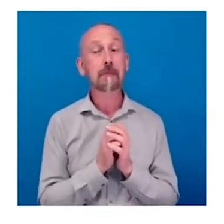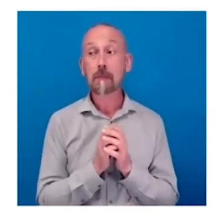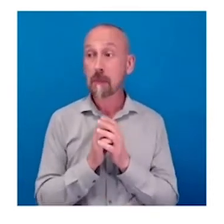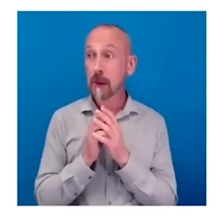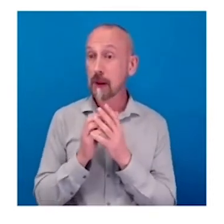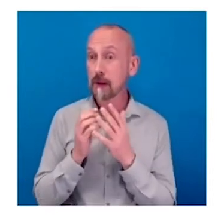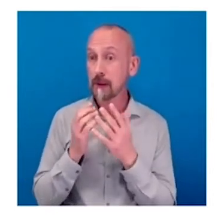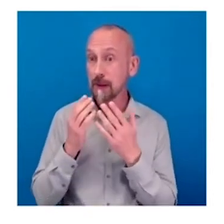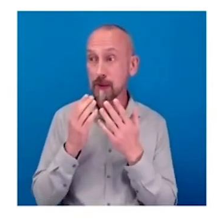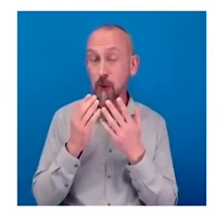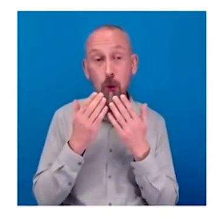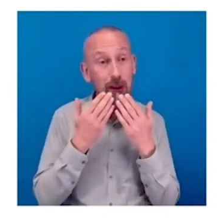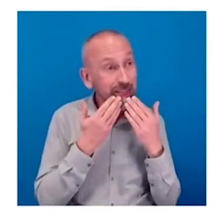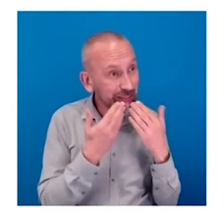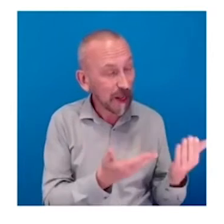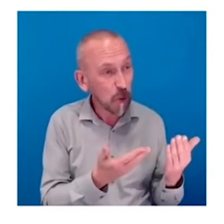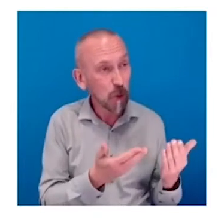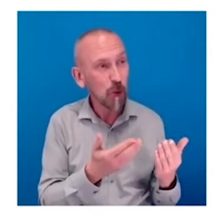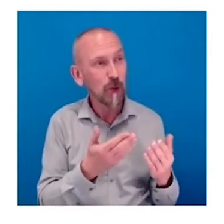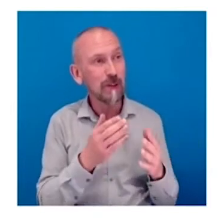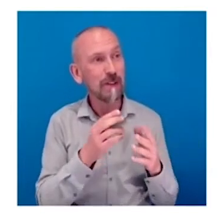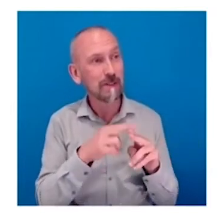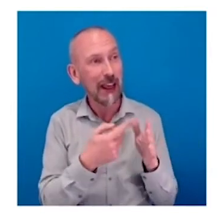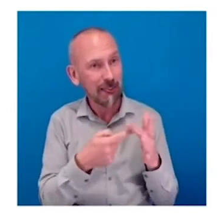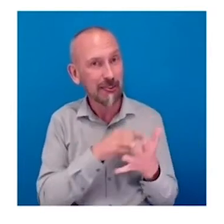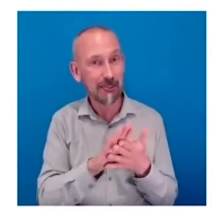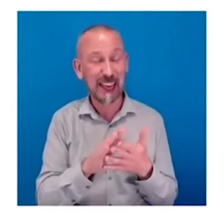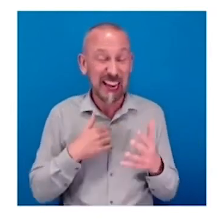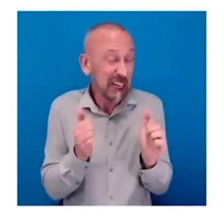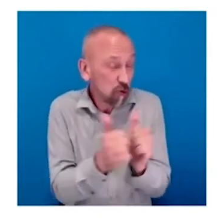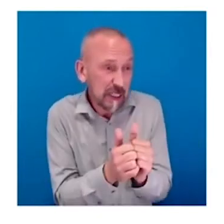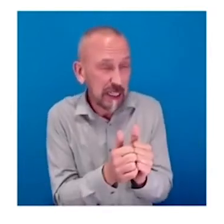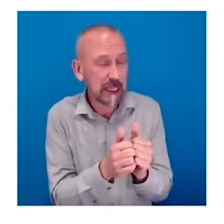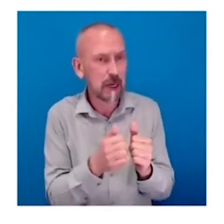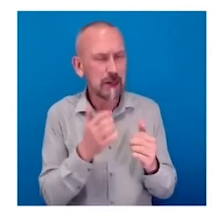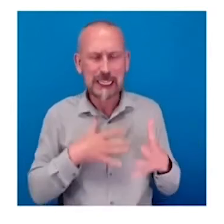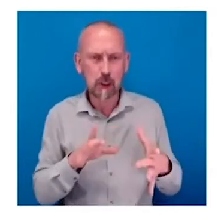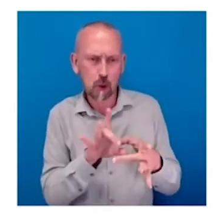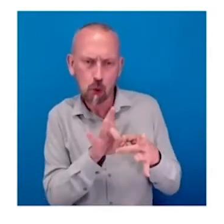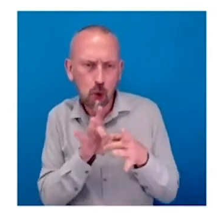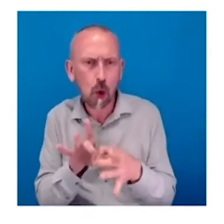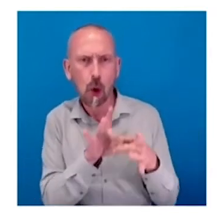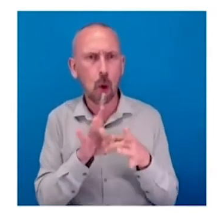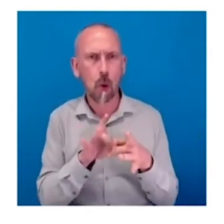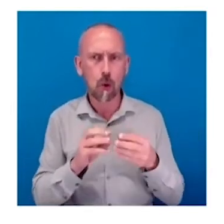agree about co-creating with people with different impairments, and it's about ownership